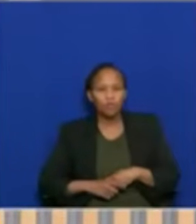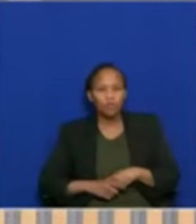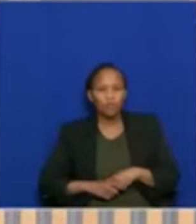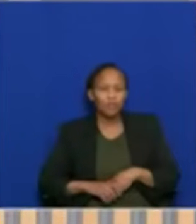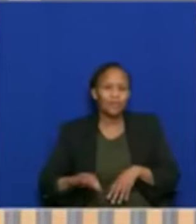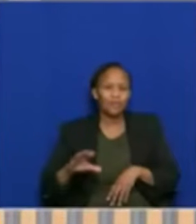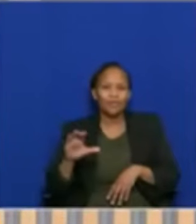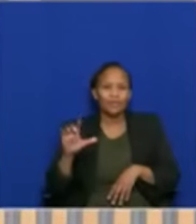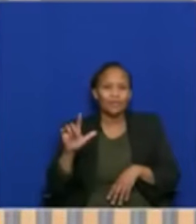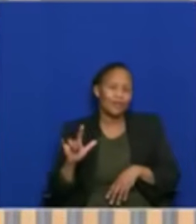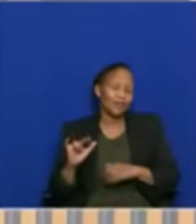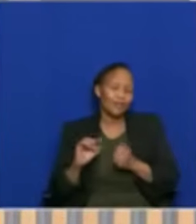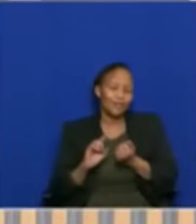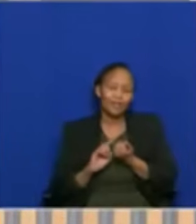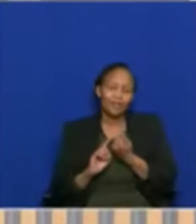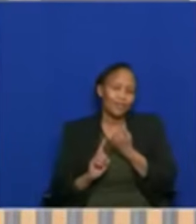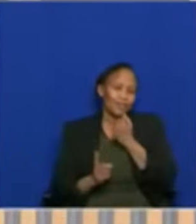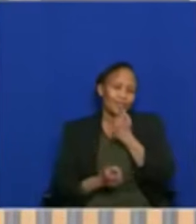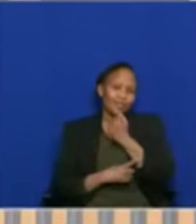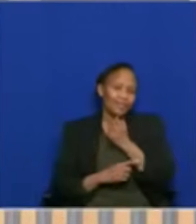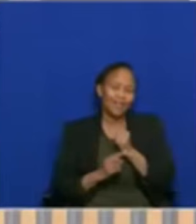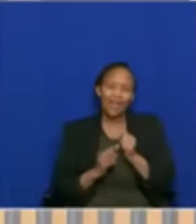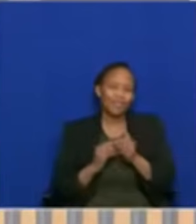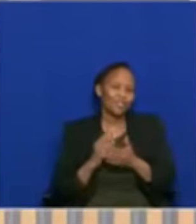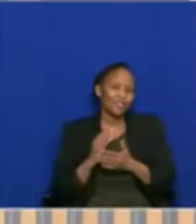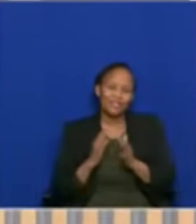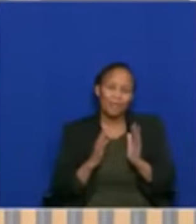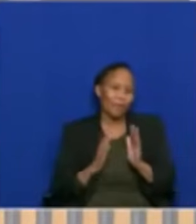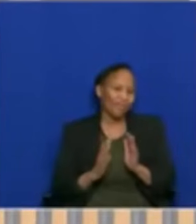And I hope we can go through that one quickly.